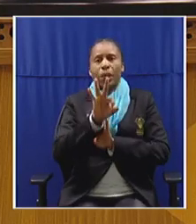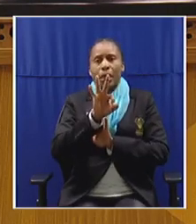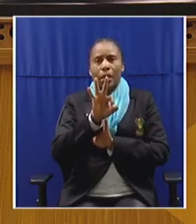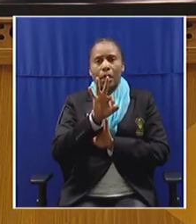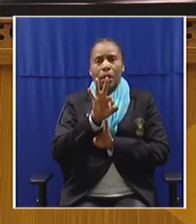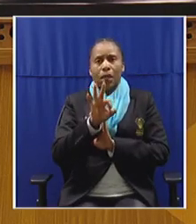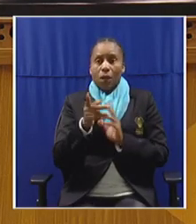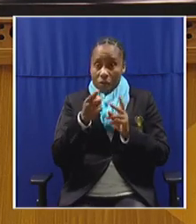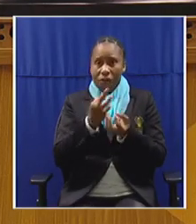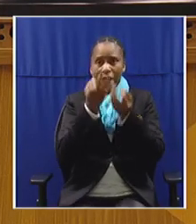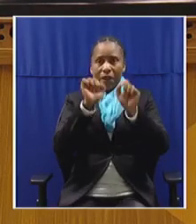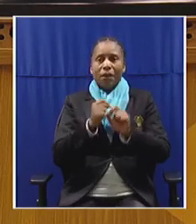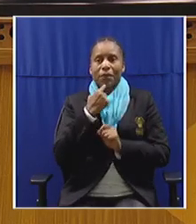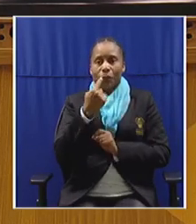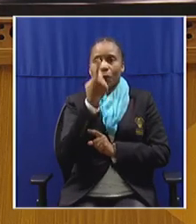to respond to one.